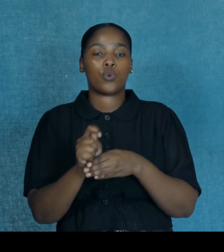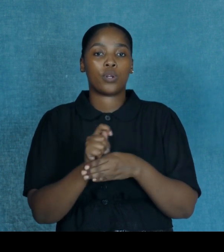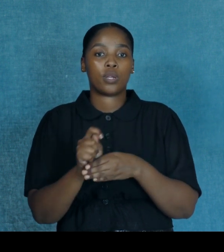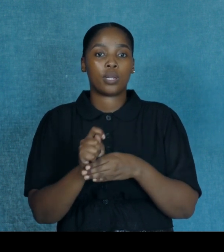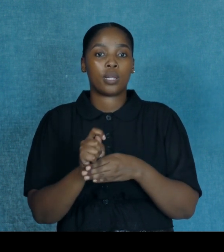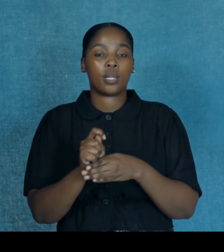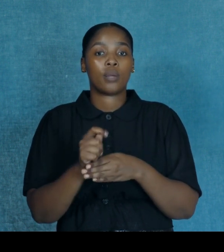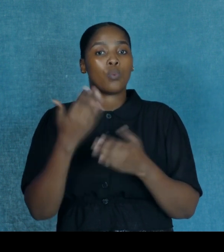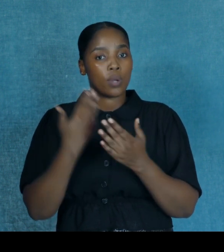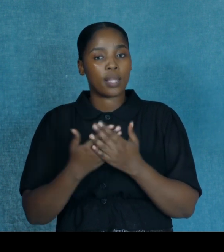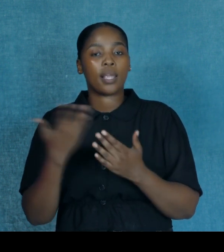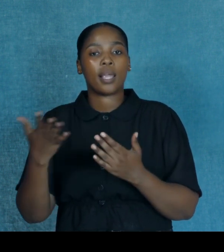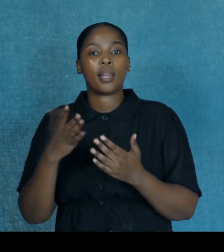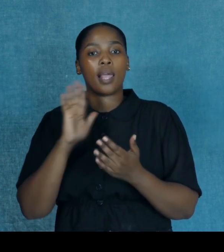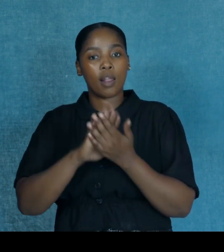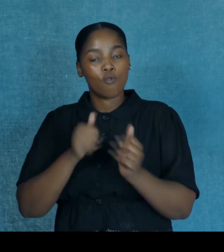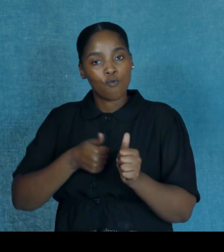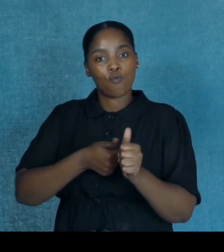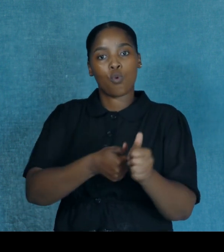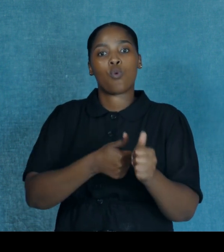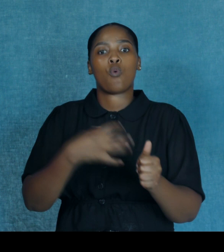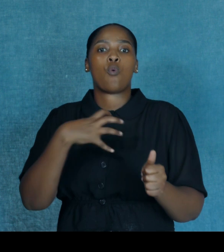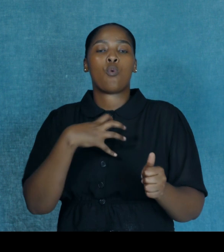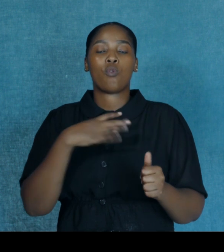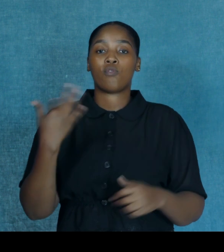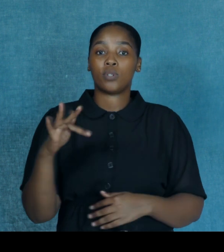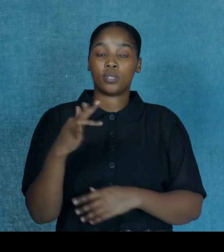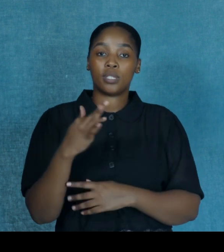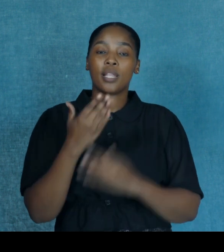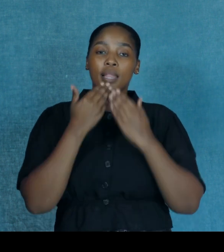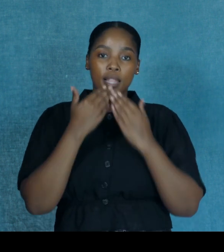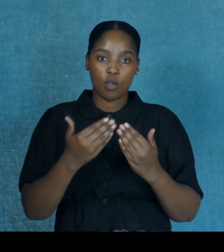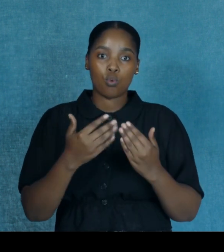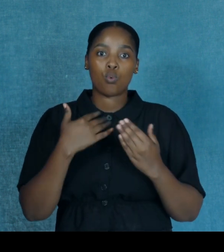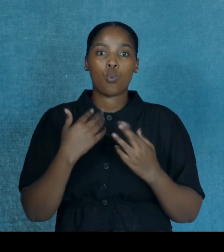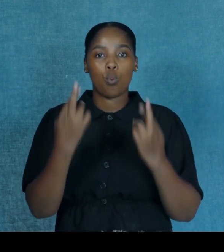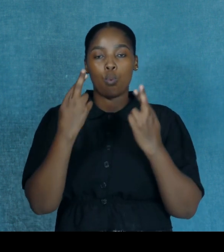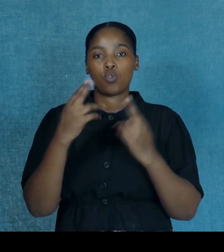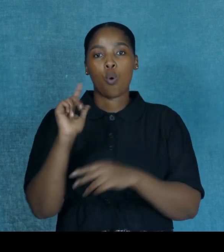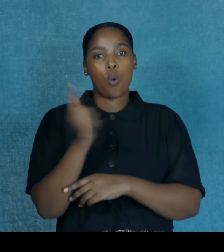and follow your newborn passion. Thank you, and we wish you all the best.